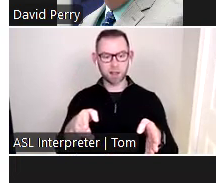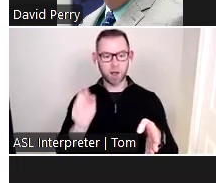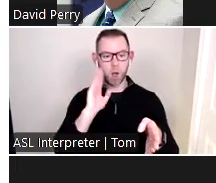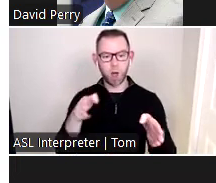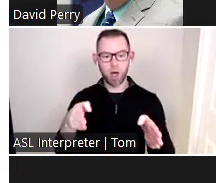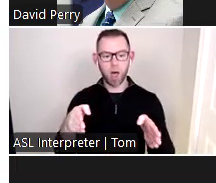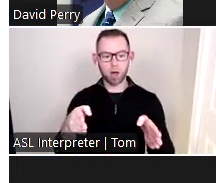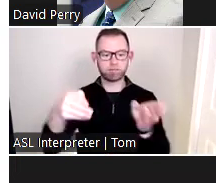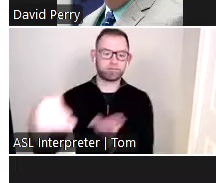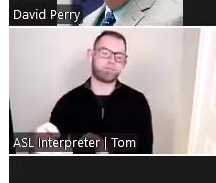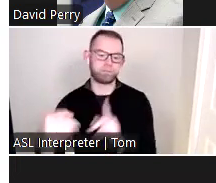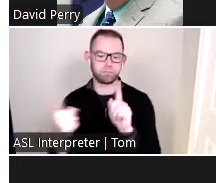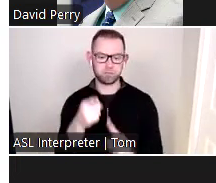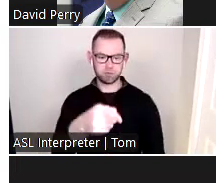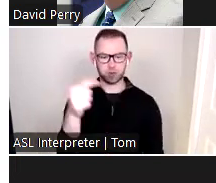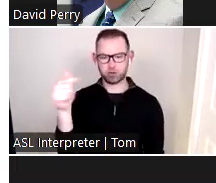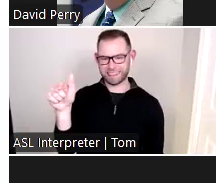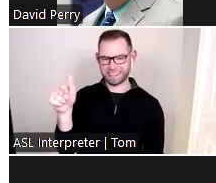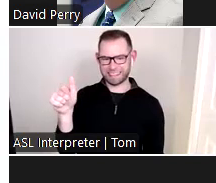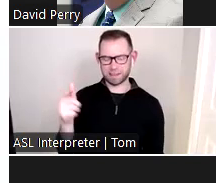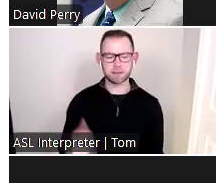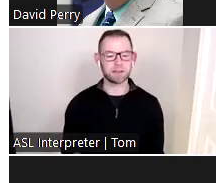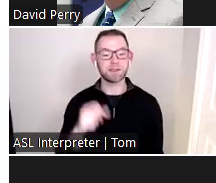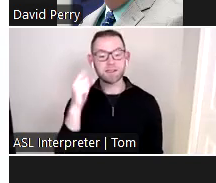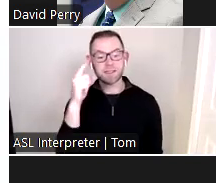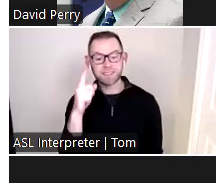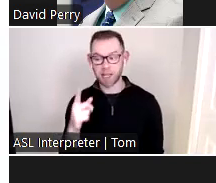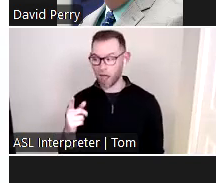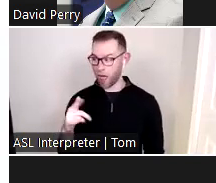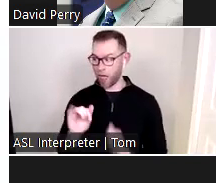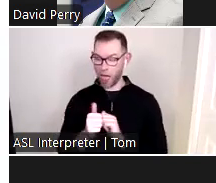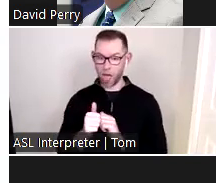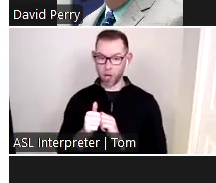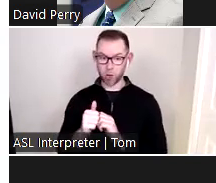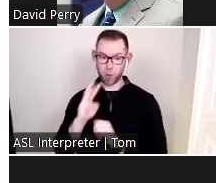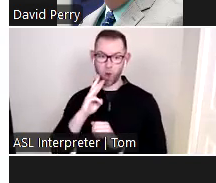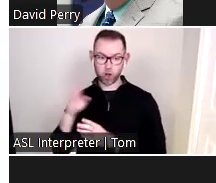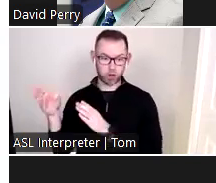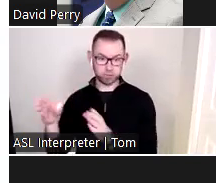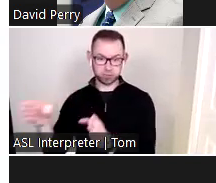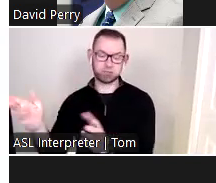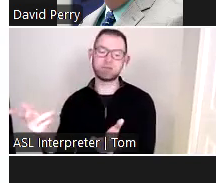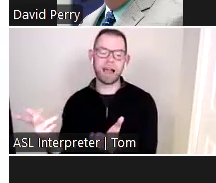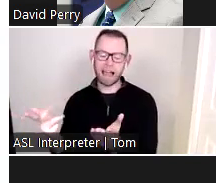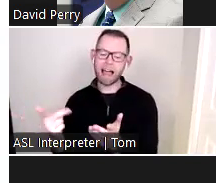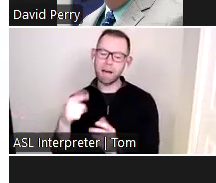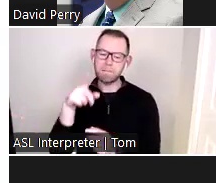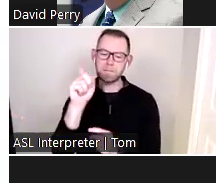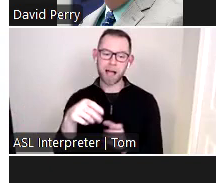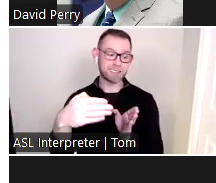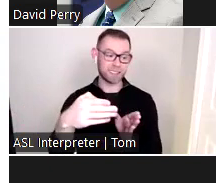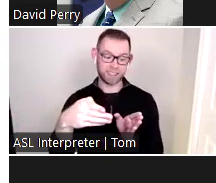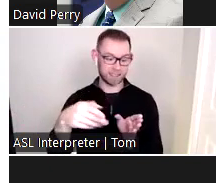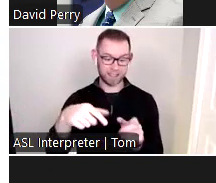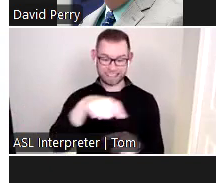Because of the orientation of the navigational channel, the dock will need to be rotated in the new position, so that way